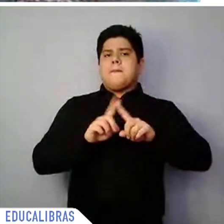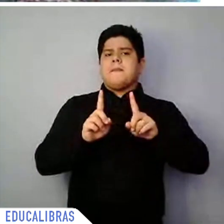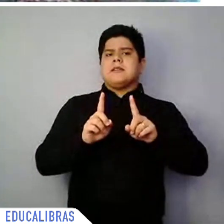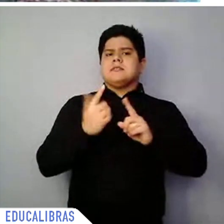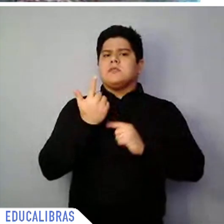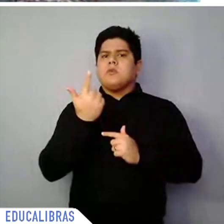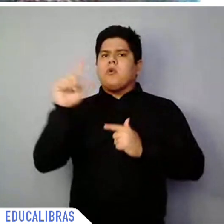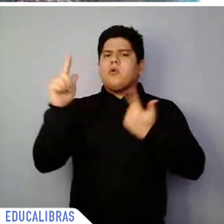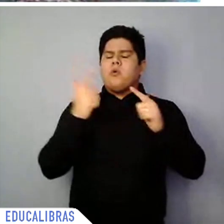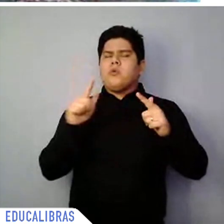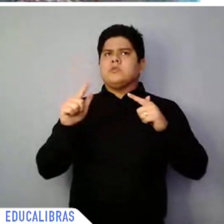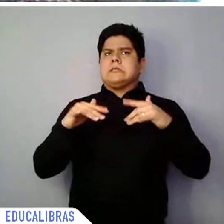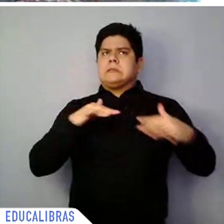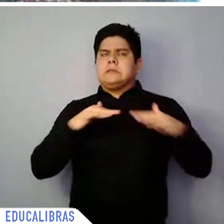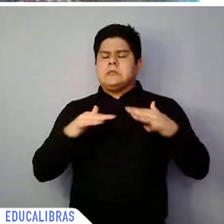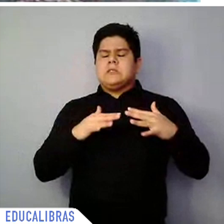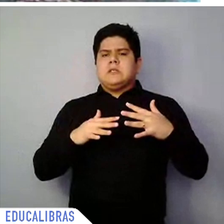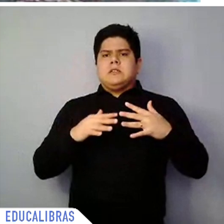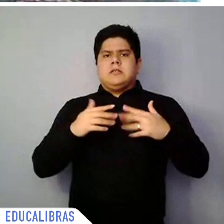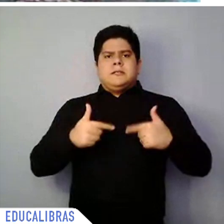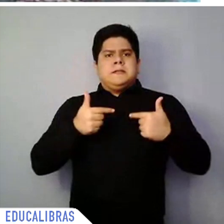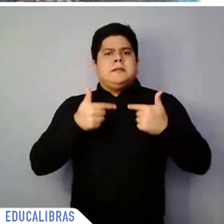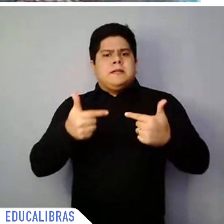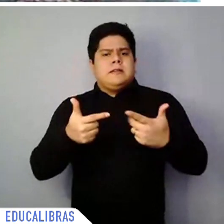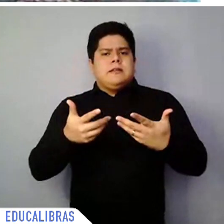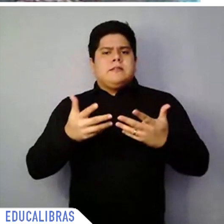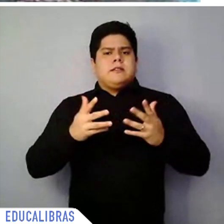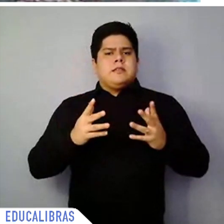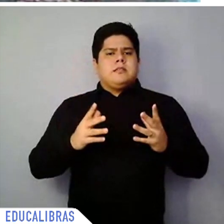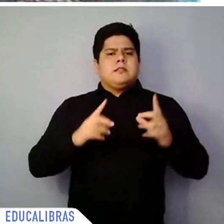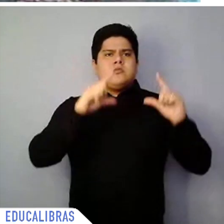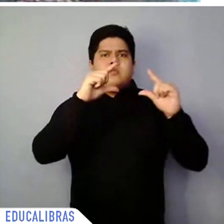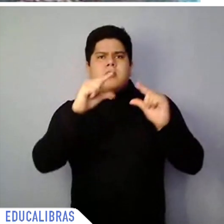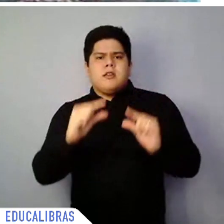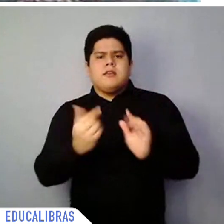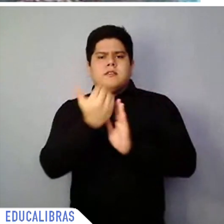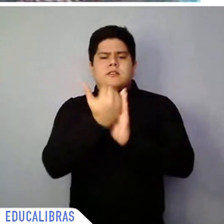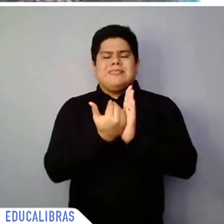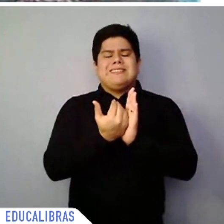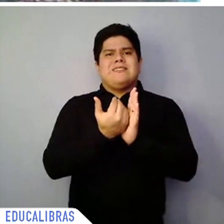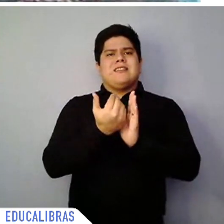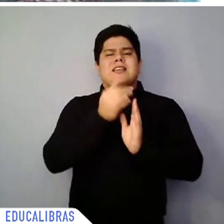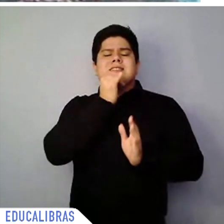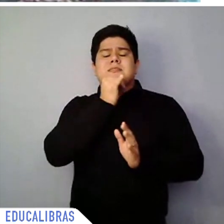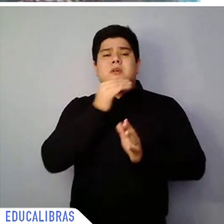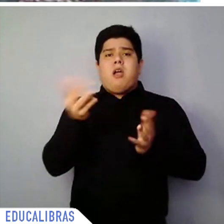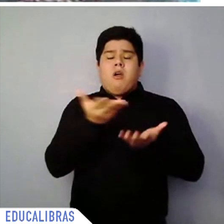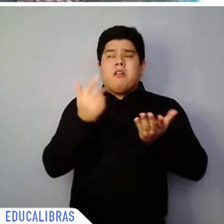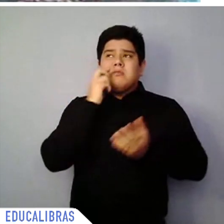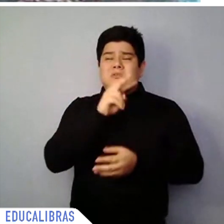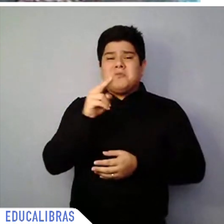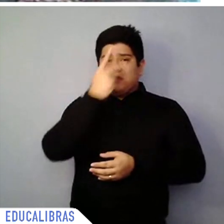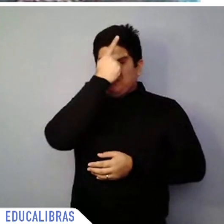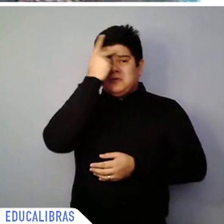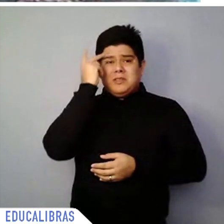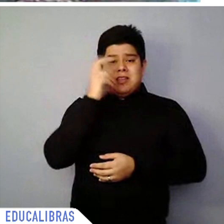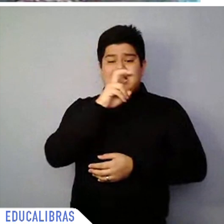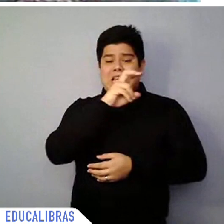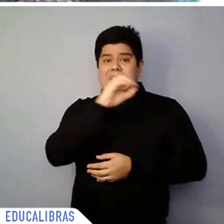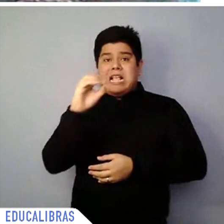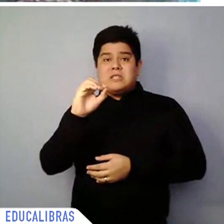have. What other actions should be taken into account so that we can mitigate this scenario of more